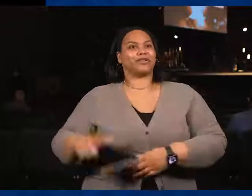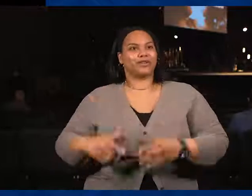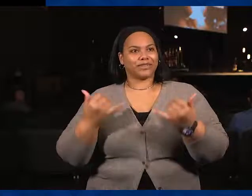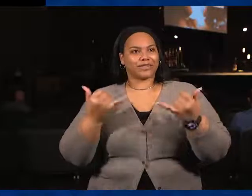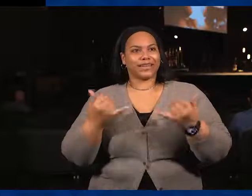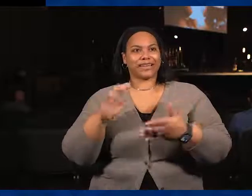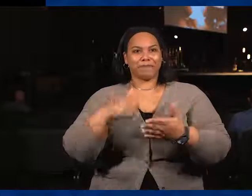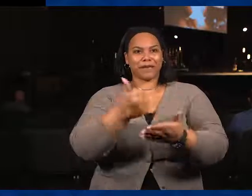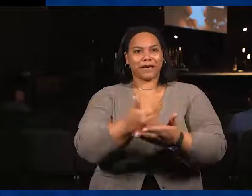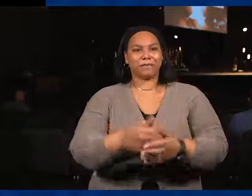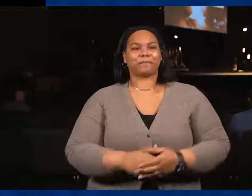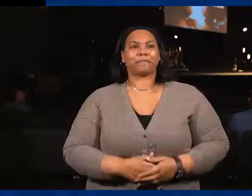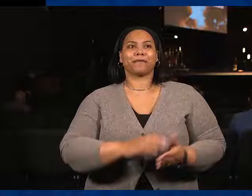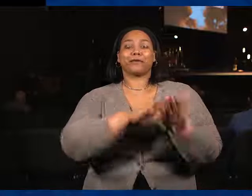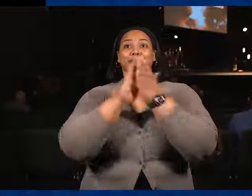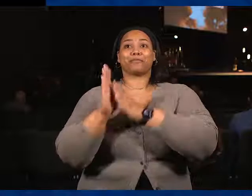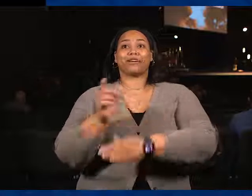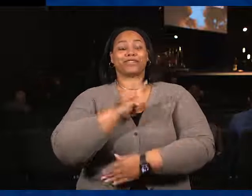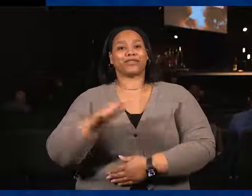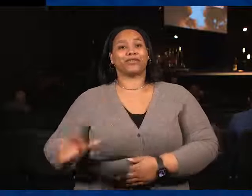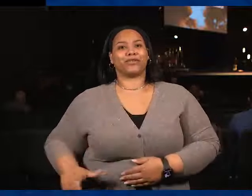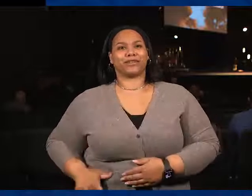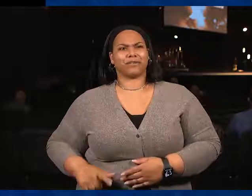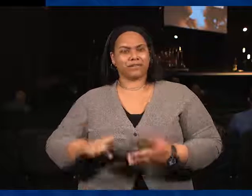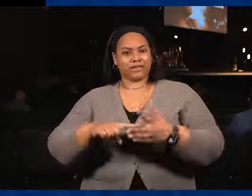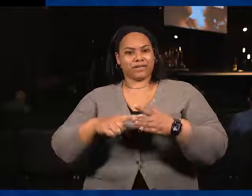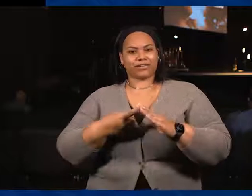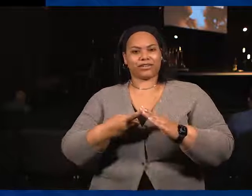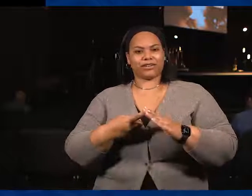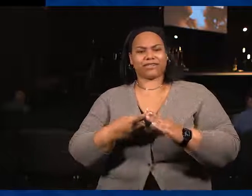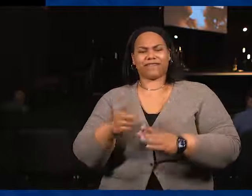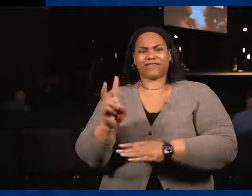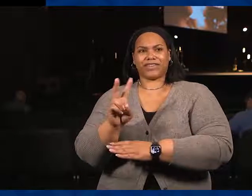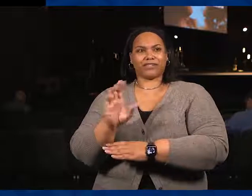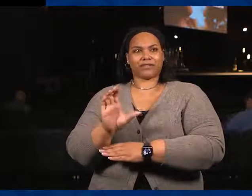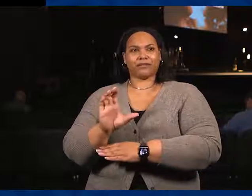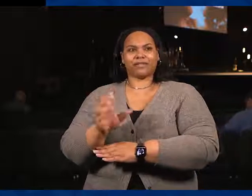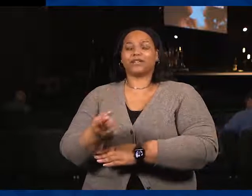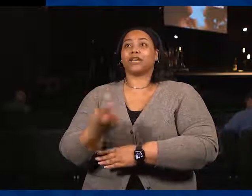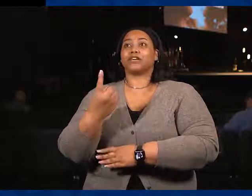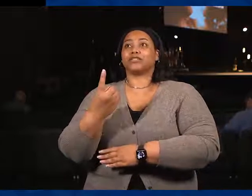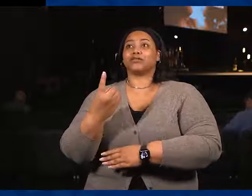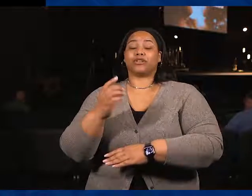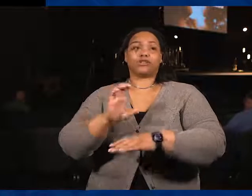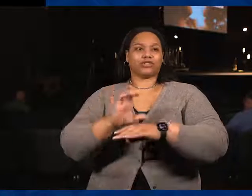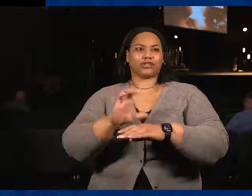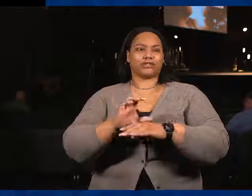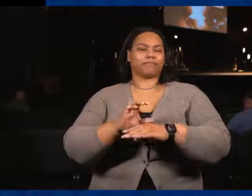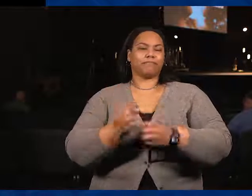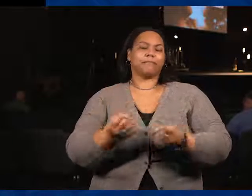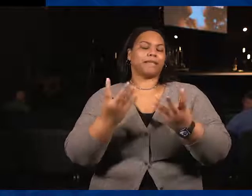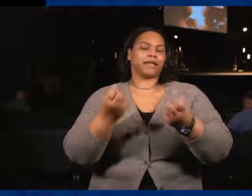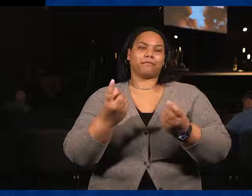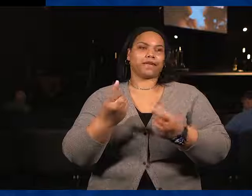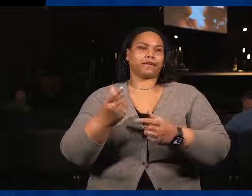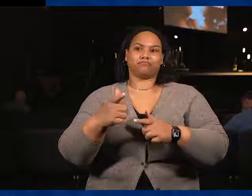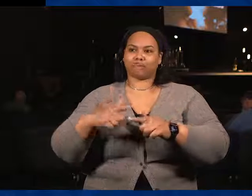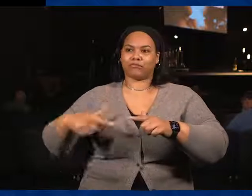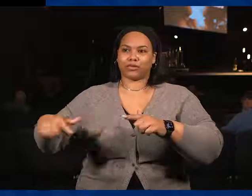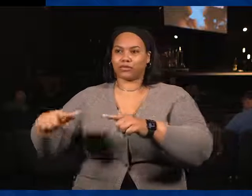Amen. Praise the Lord. Well, let me begin by saying Vineyard is one church meeting in multiple locations, and so we certainly want